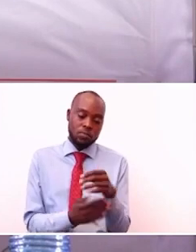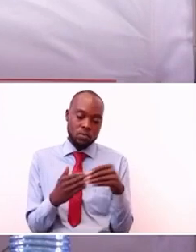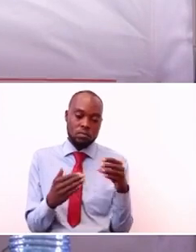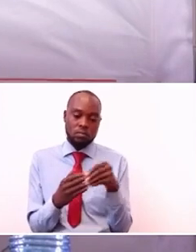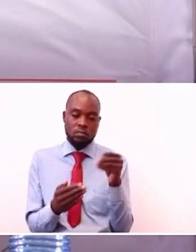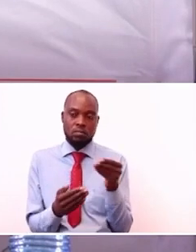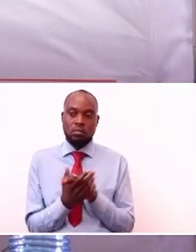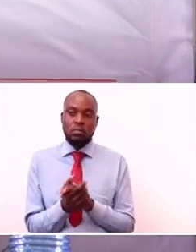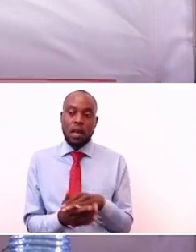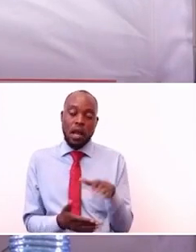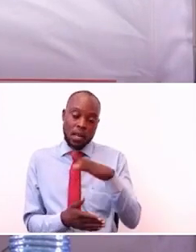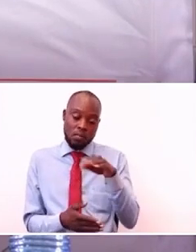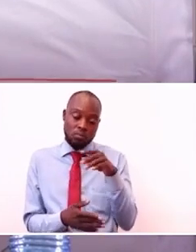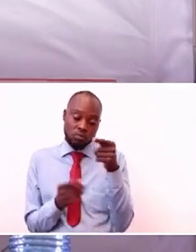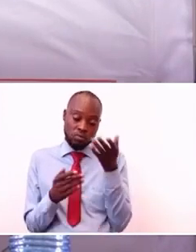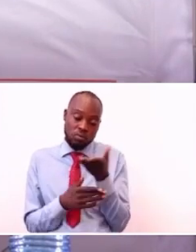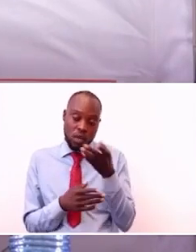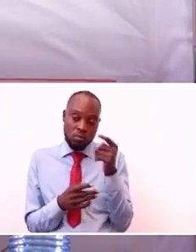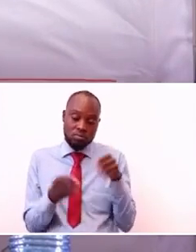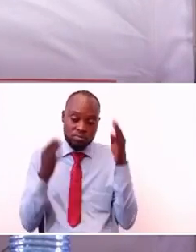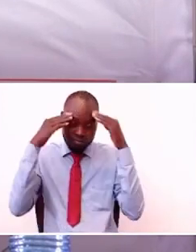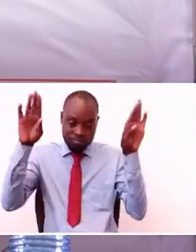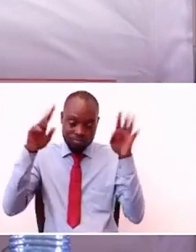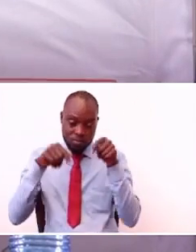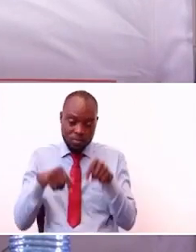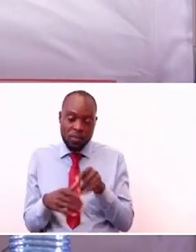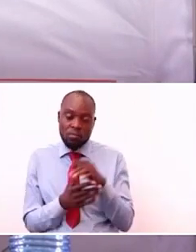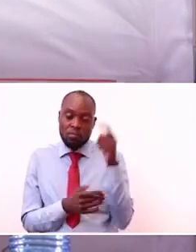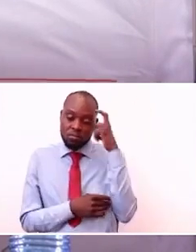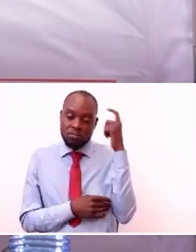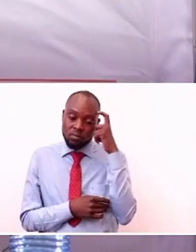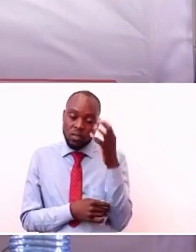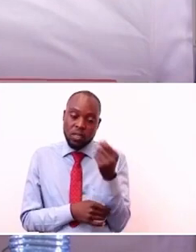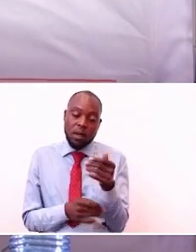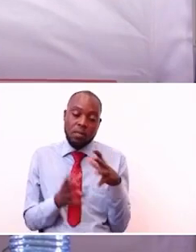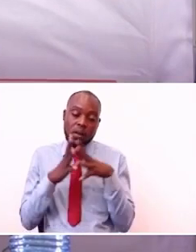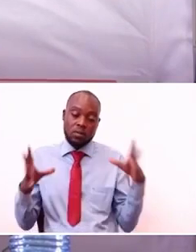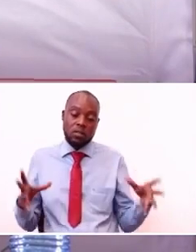number? $4 billion. Do you know where the majority of that money is coming from?